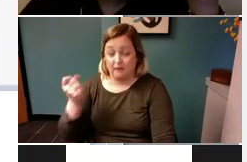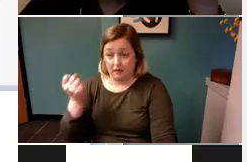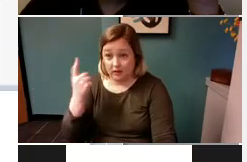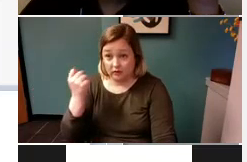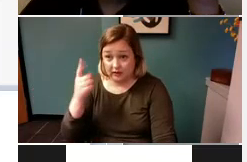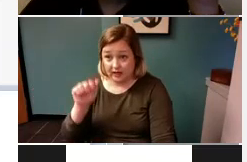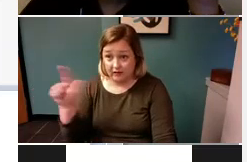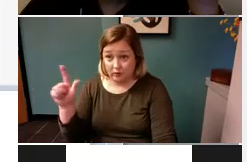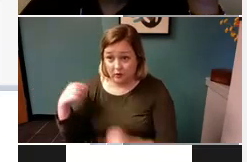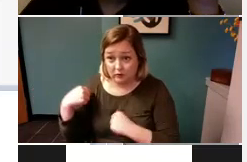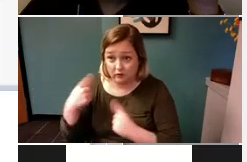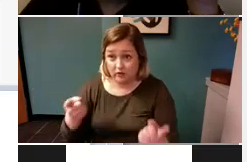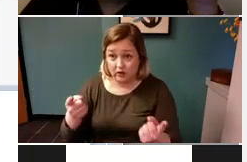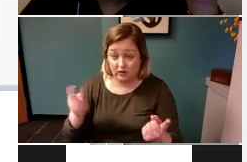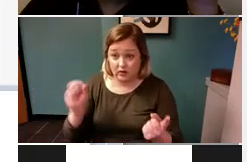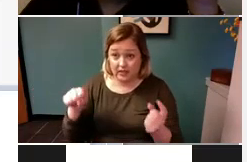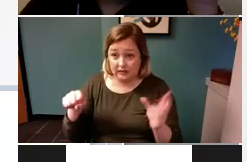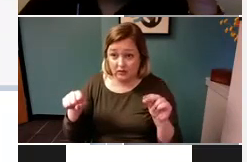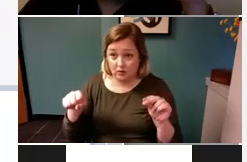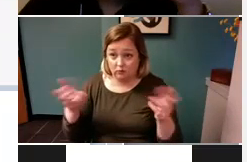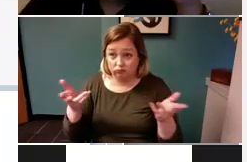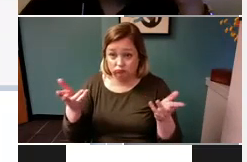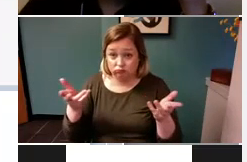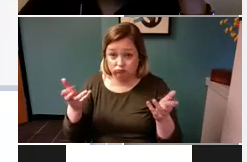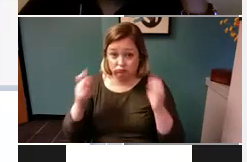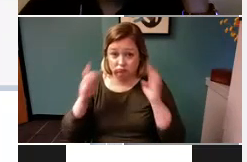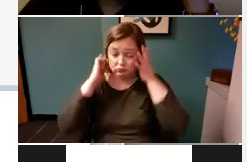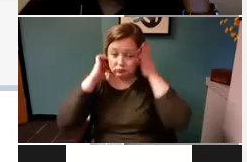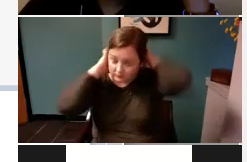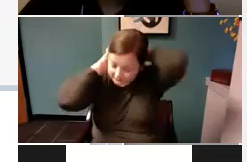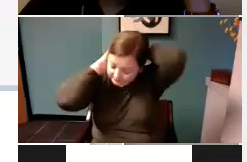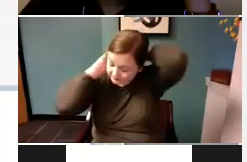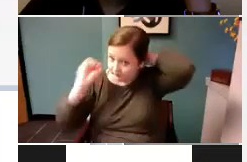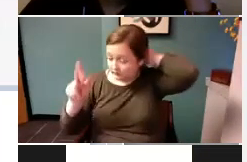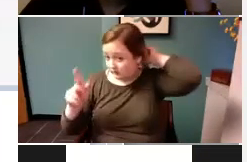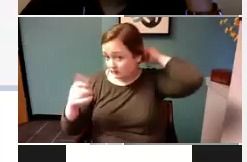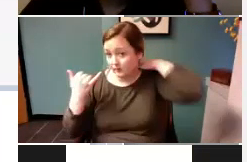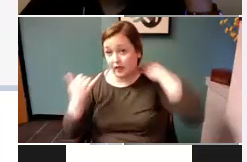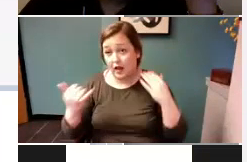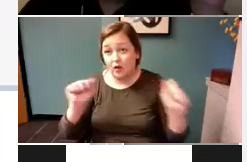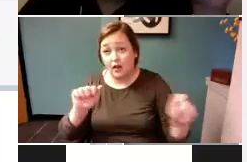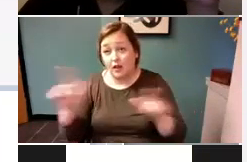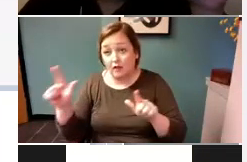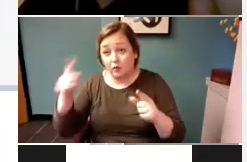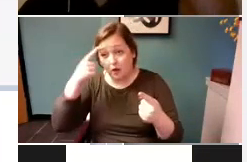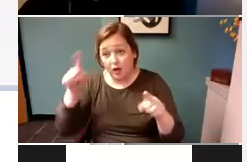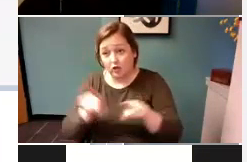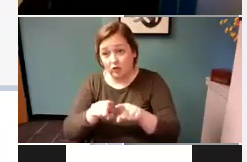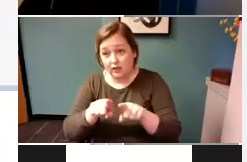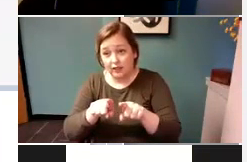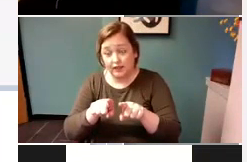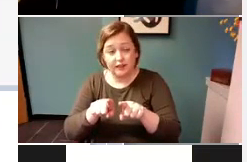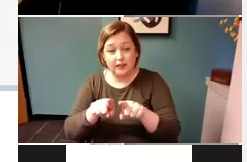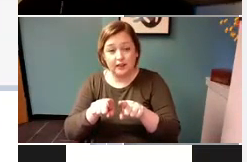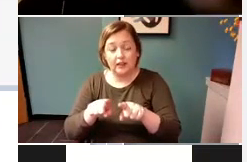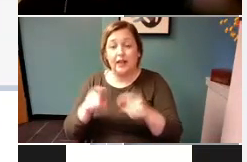Yes, no? Perfect. Now, does everyone agree? Yes, now,